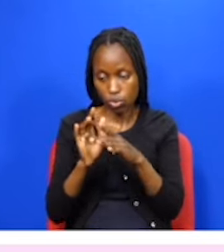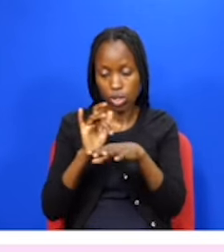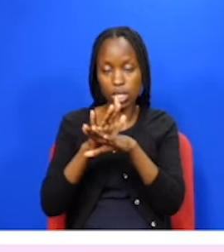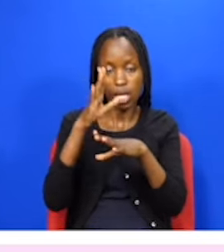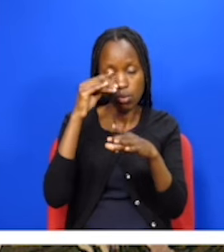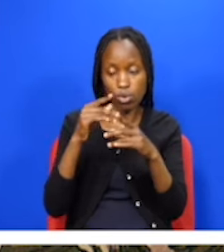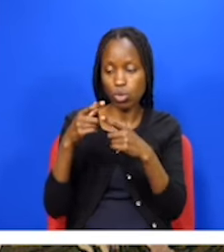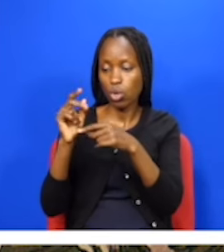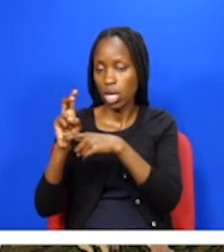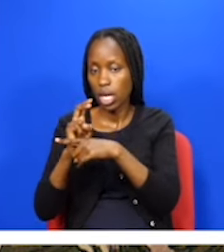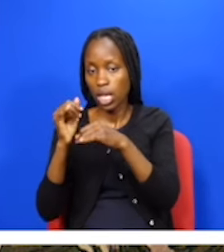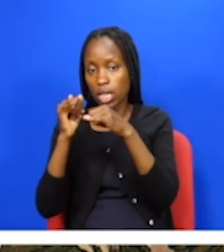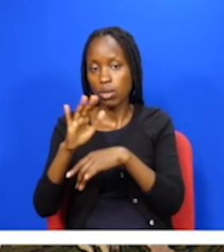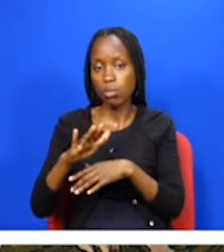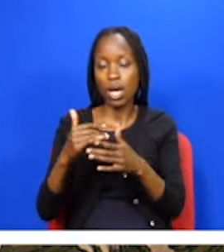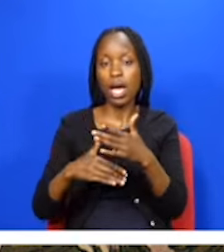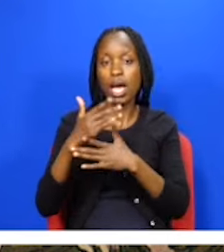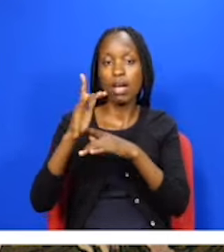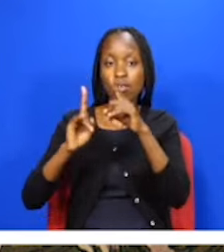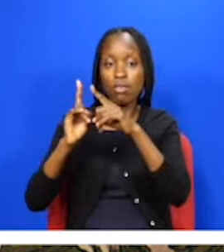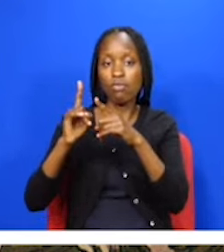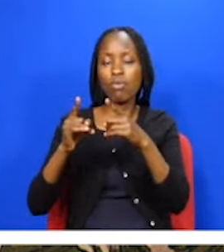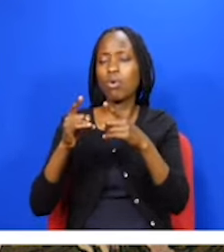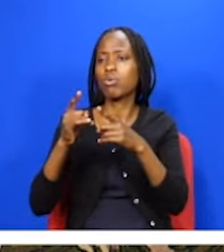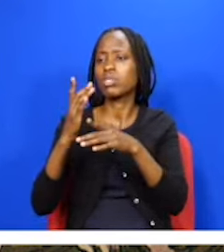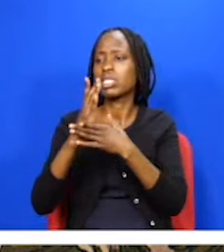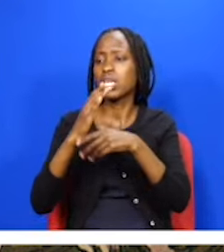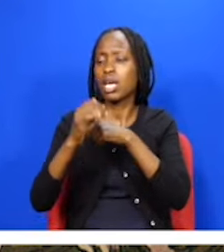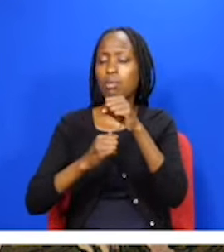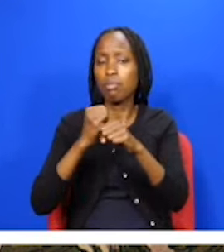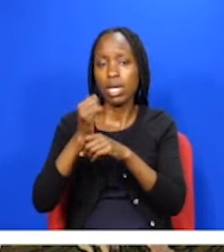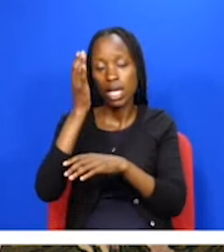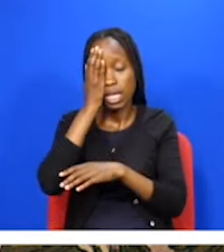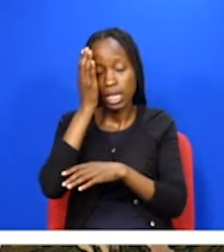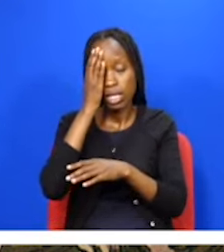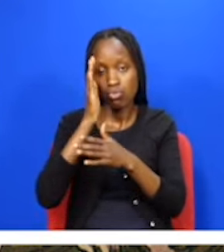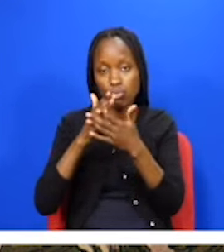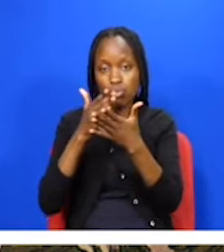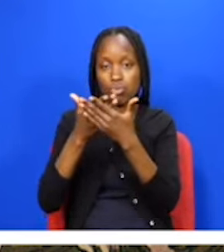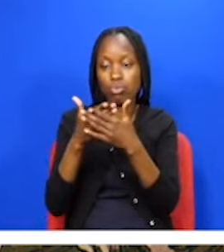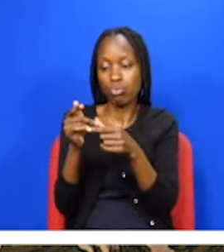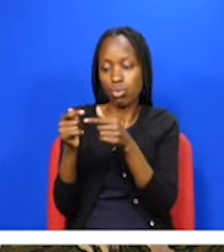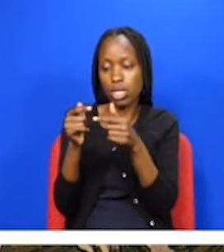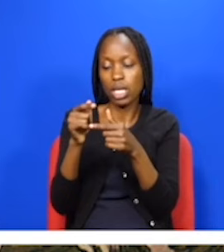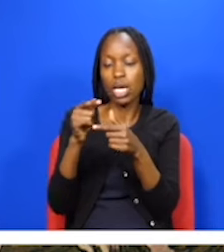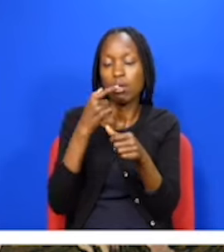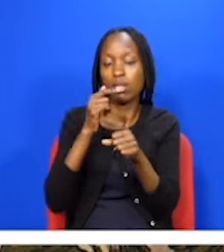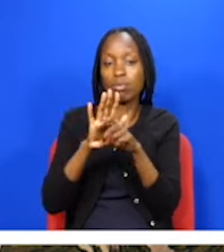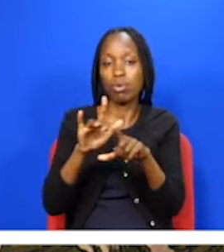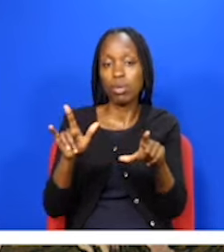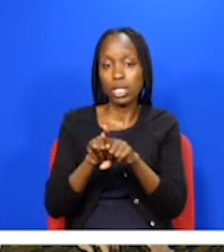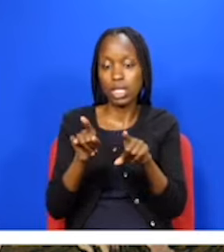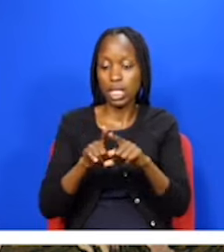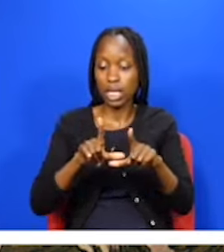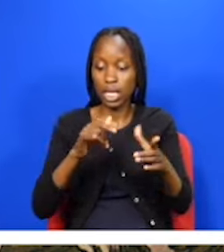new territory. After traveling for some years, the Israelites reached at the edge of Canaan, the land that God